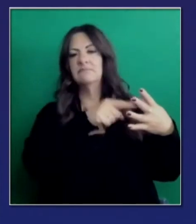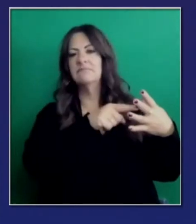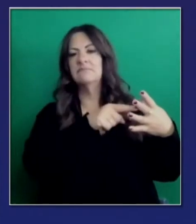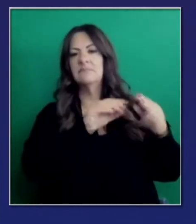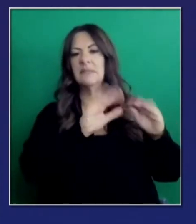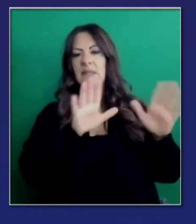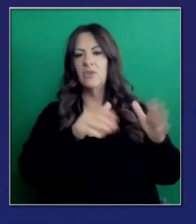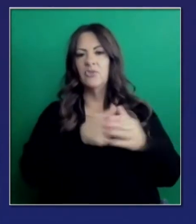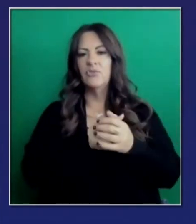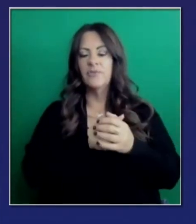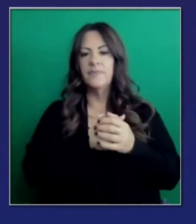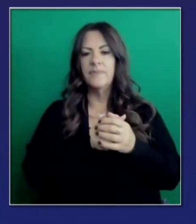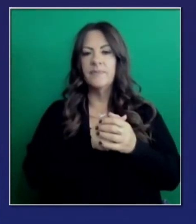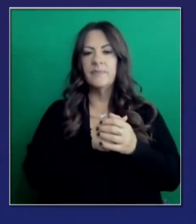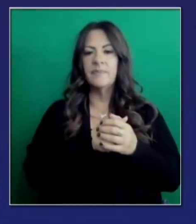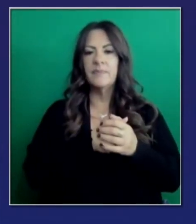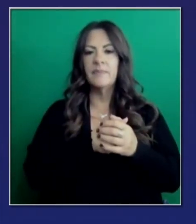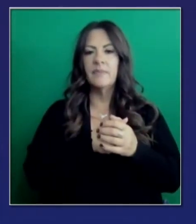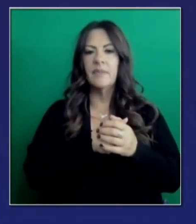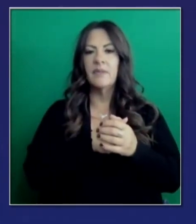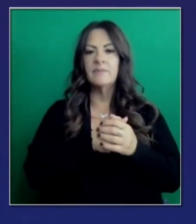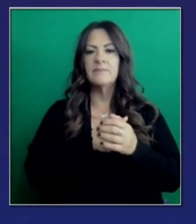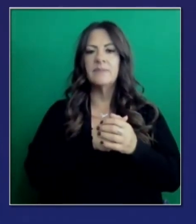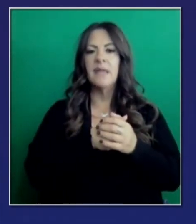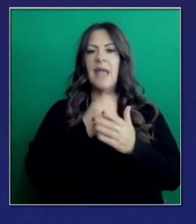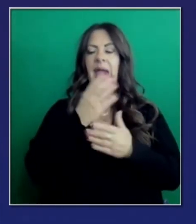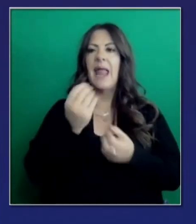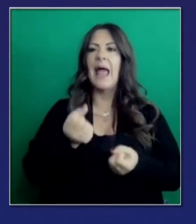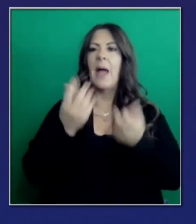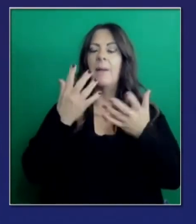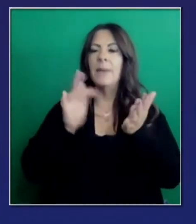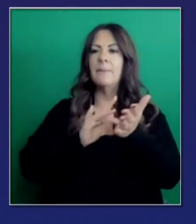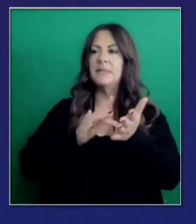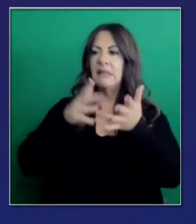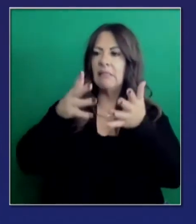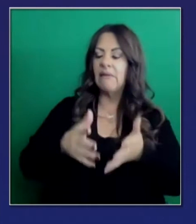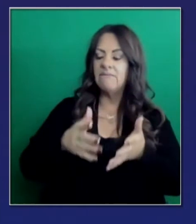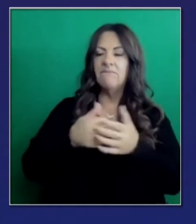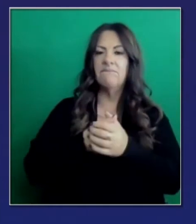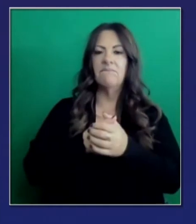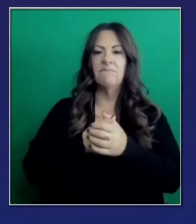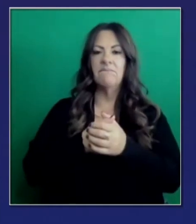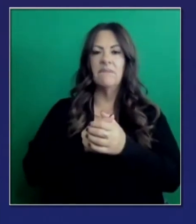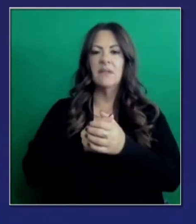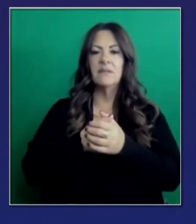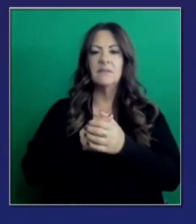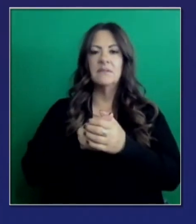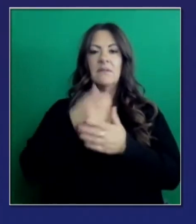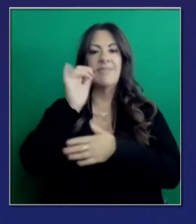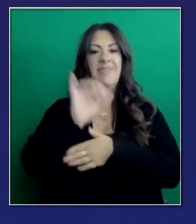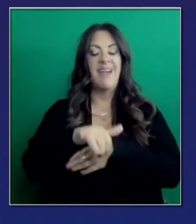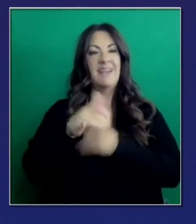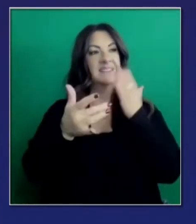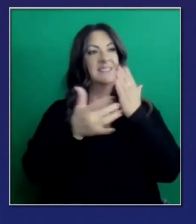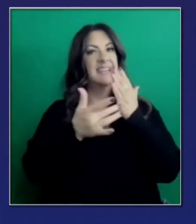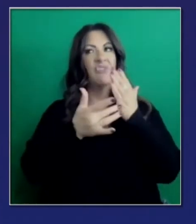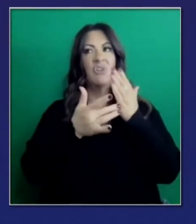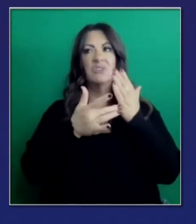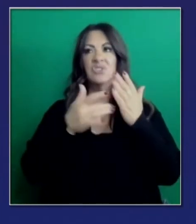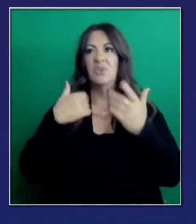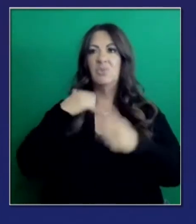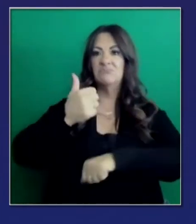That said, we have a solution to that, and that is leveraging the innovation, the technology, leveraging some